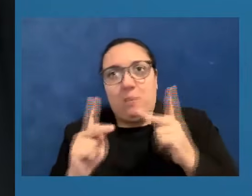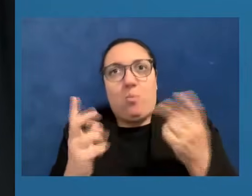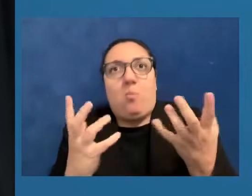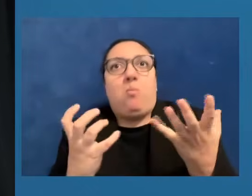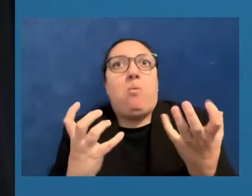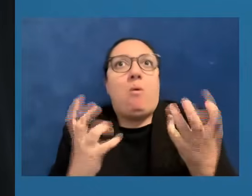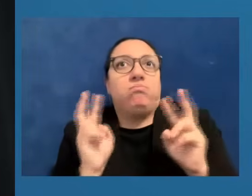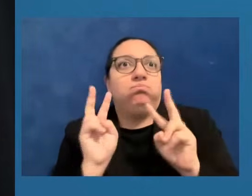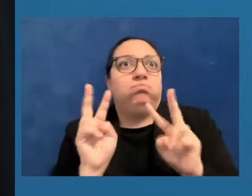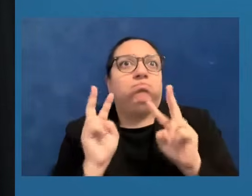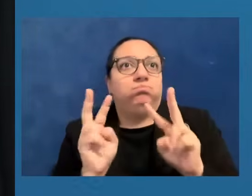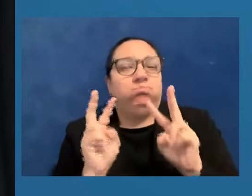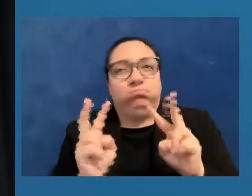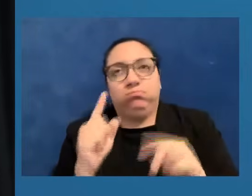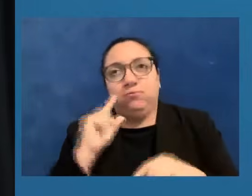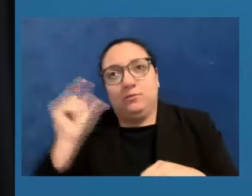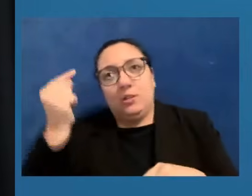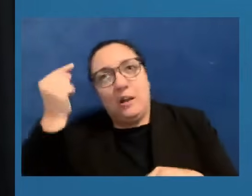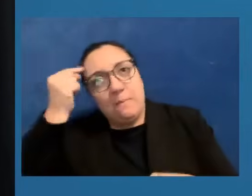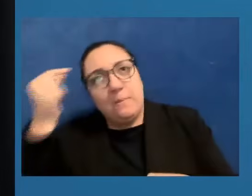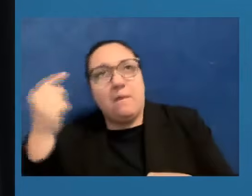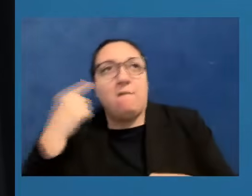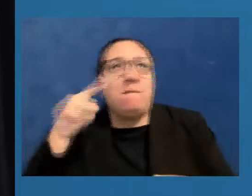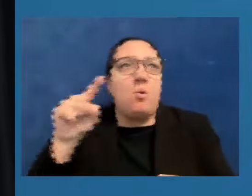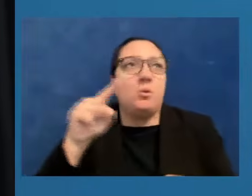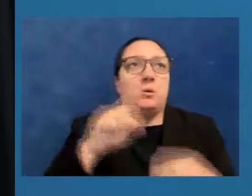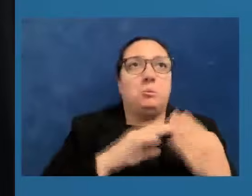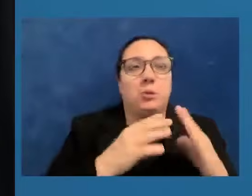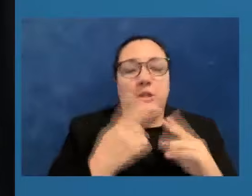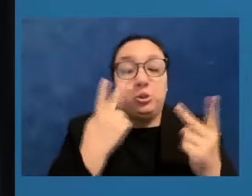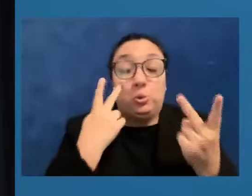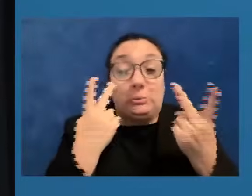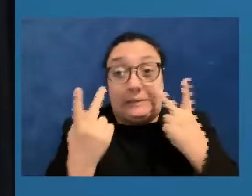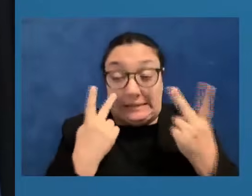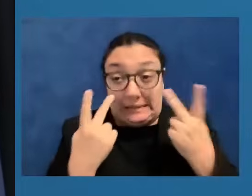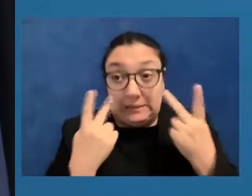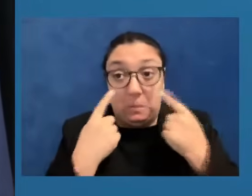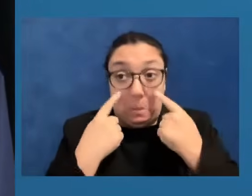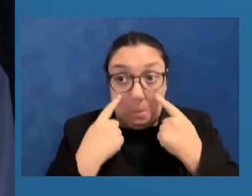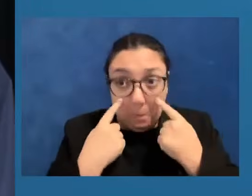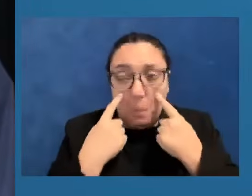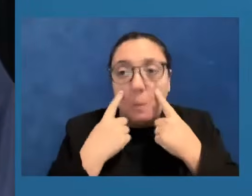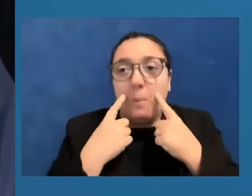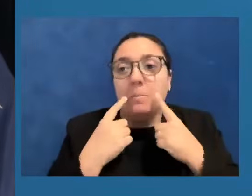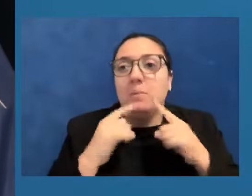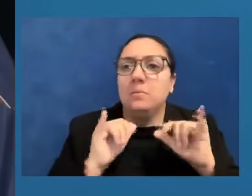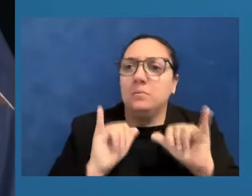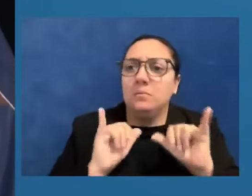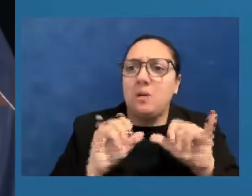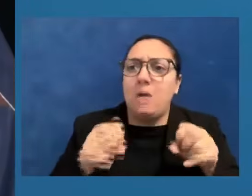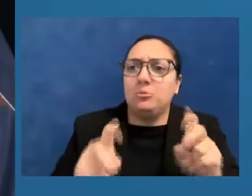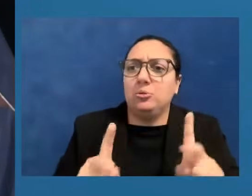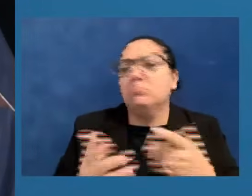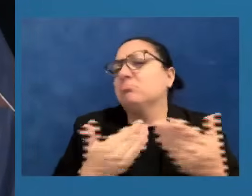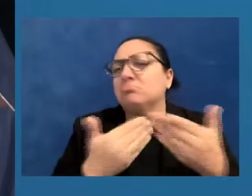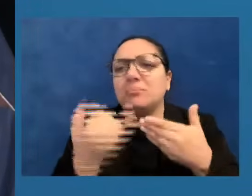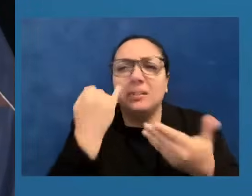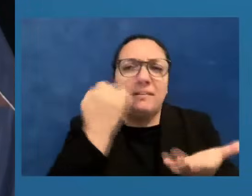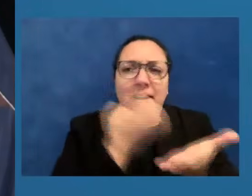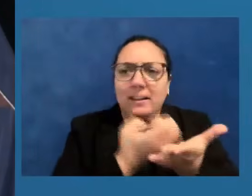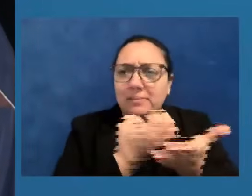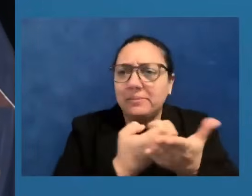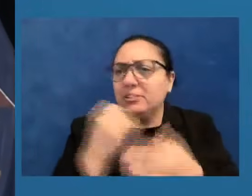in communities, where you see that there is opportunity, whether it's economic opportunity,